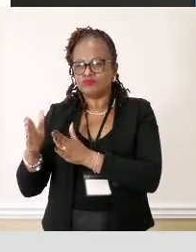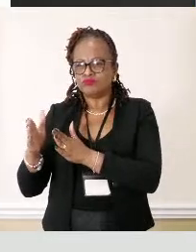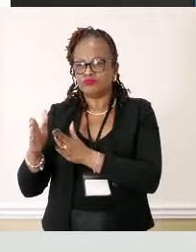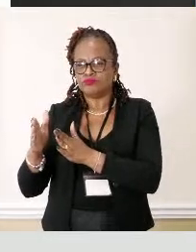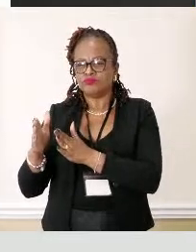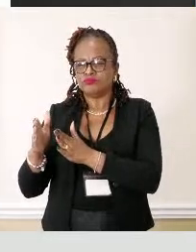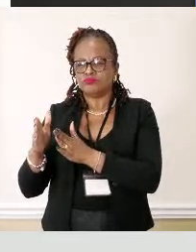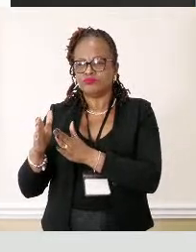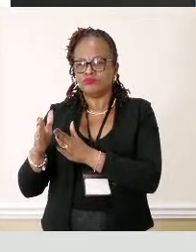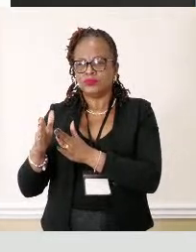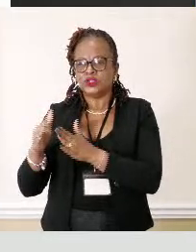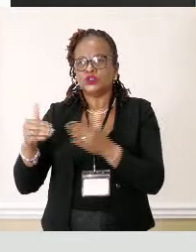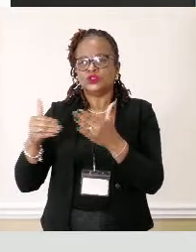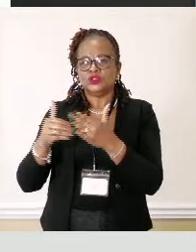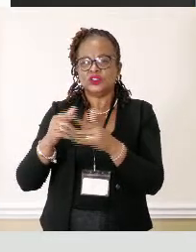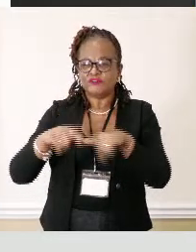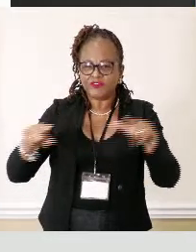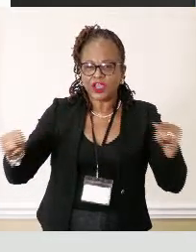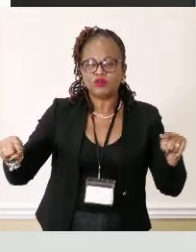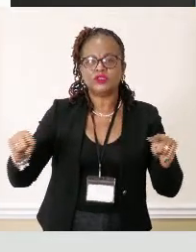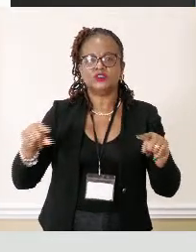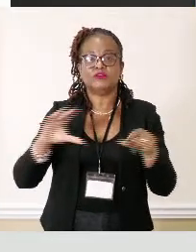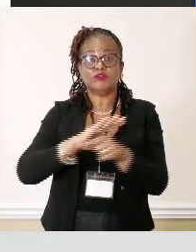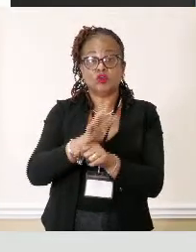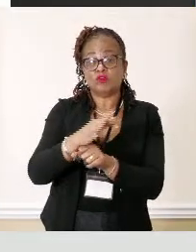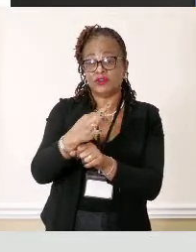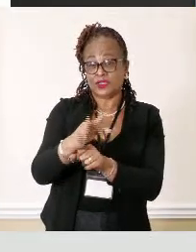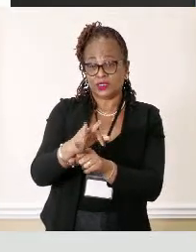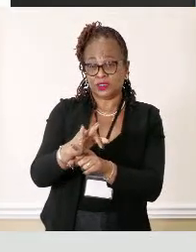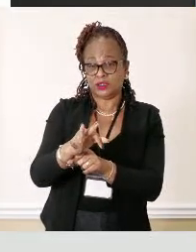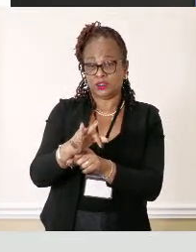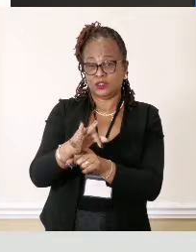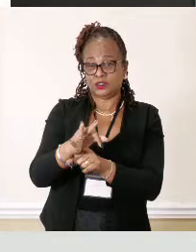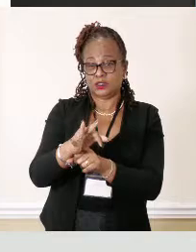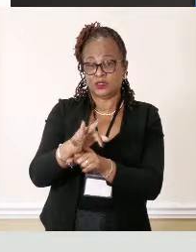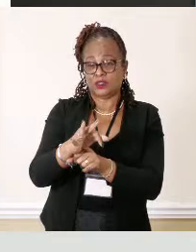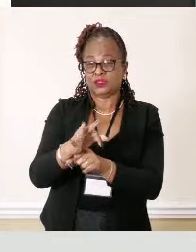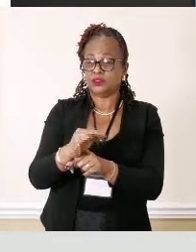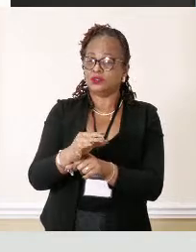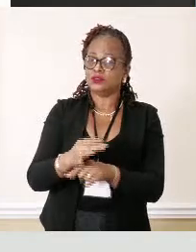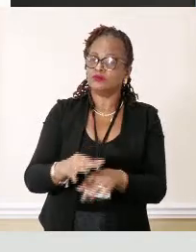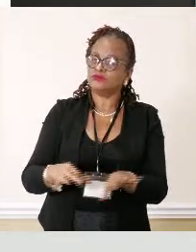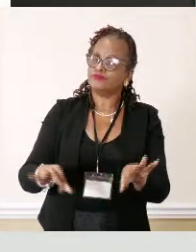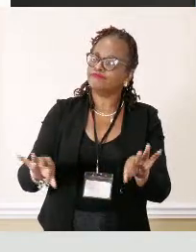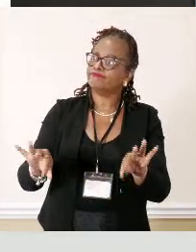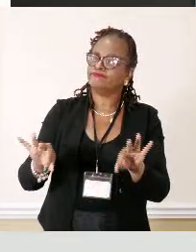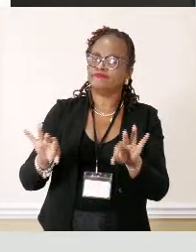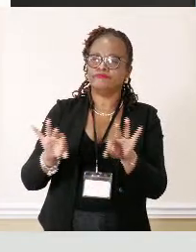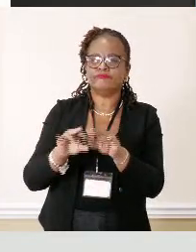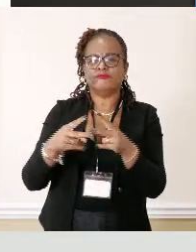emergence of variant strains of COVID-19 is of significant concern.